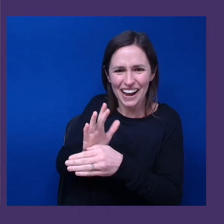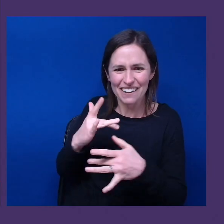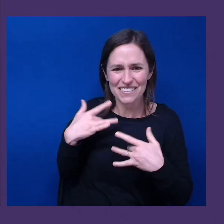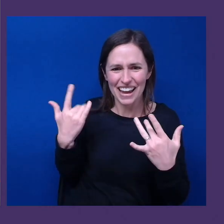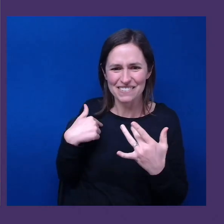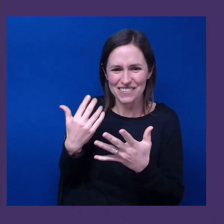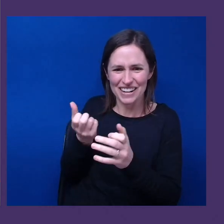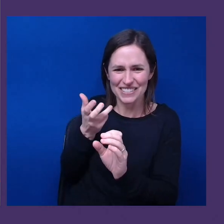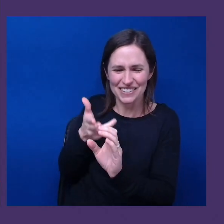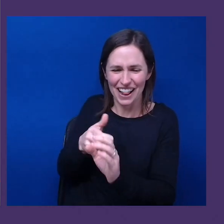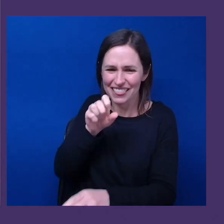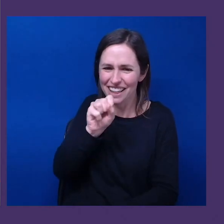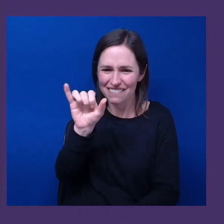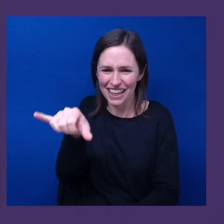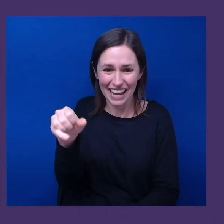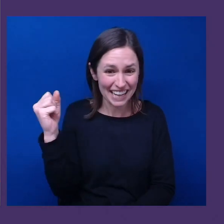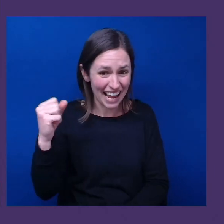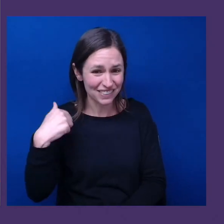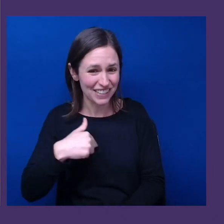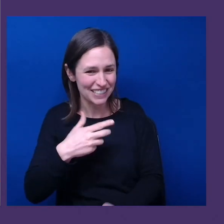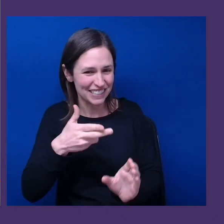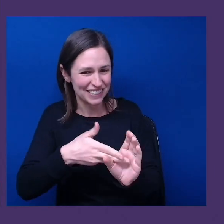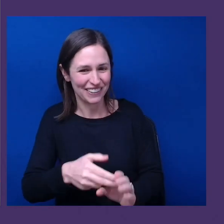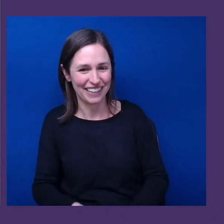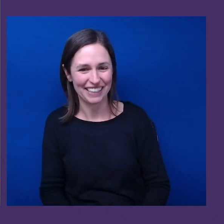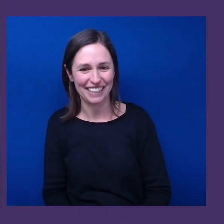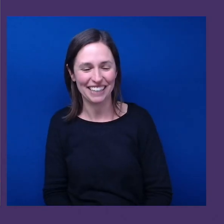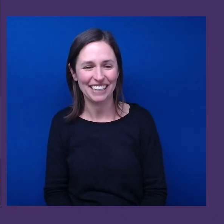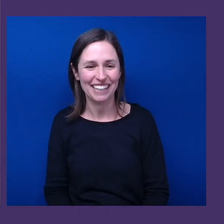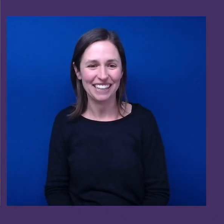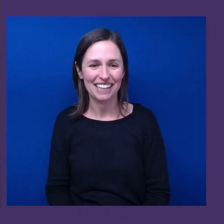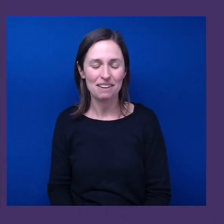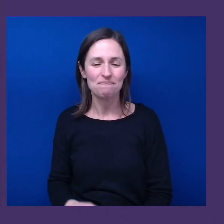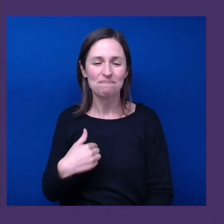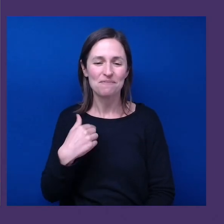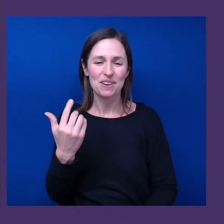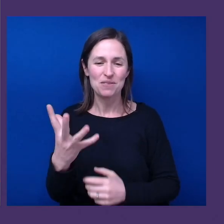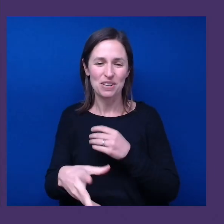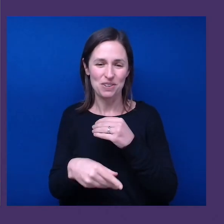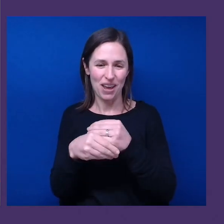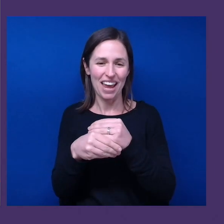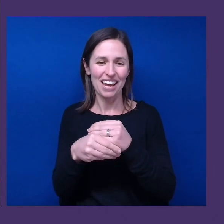love this. I would add on to that, and